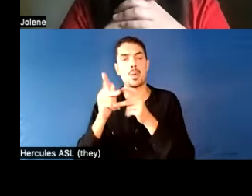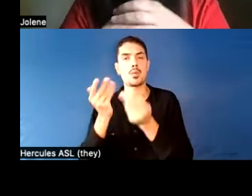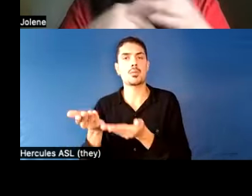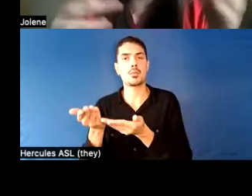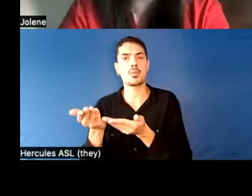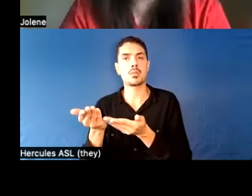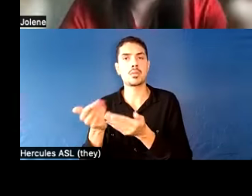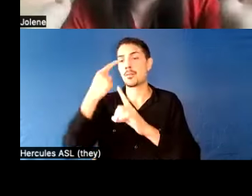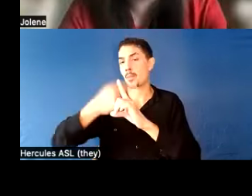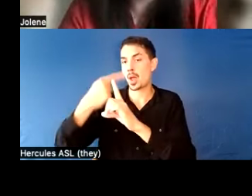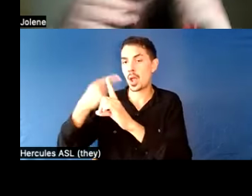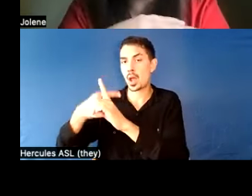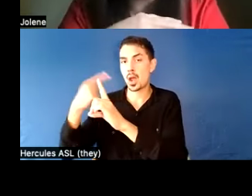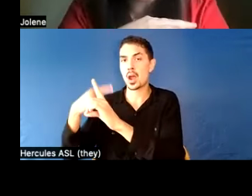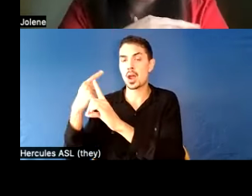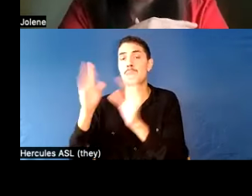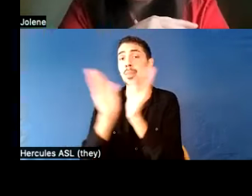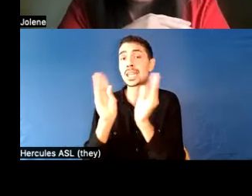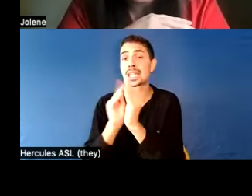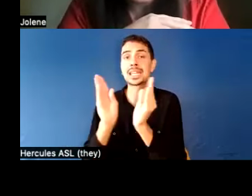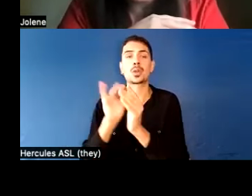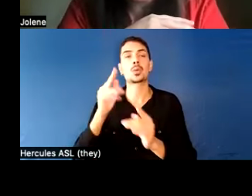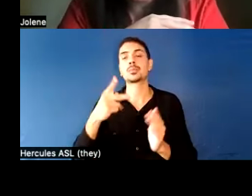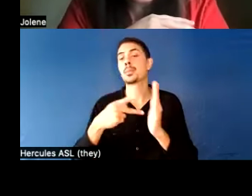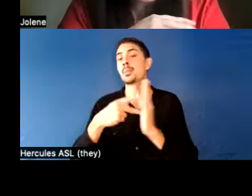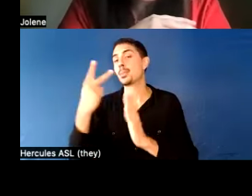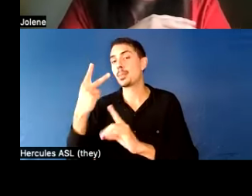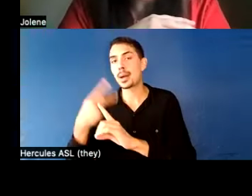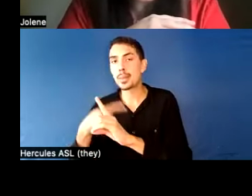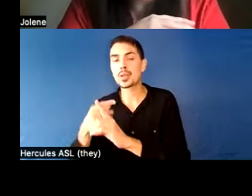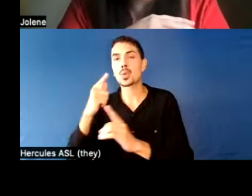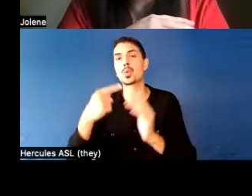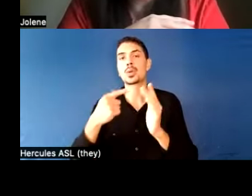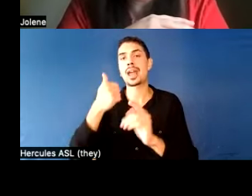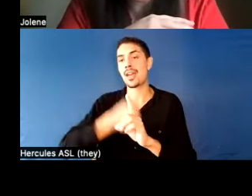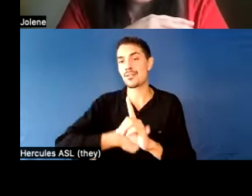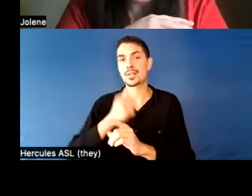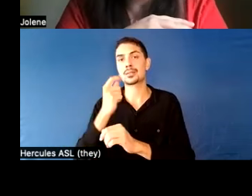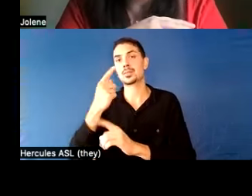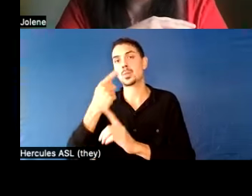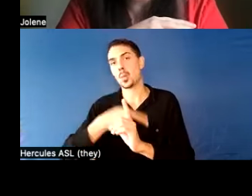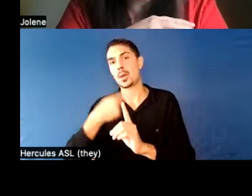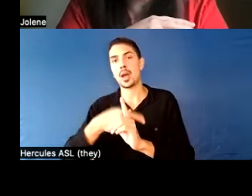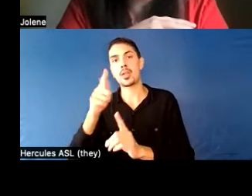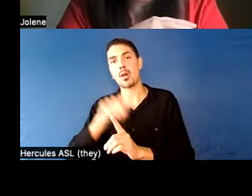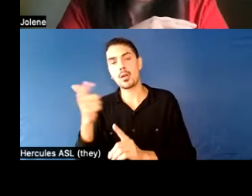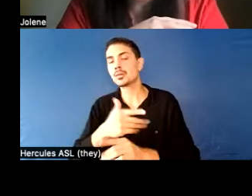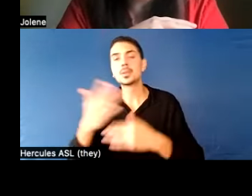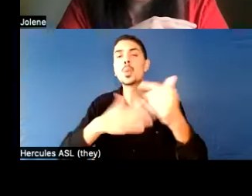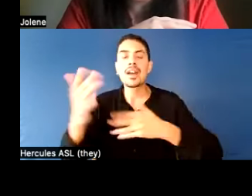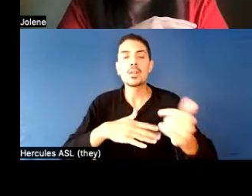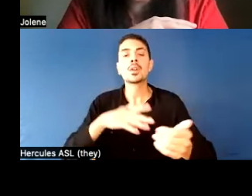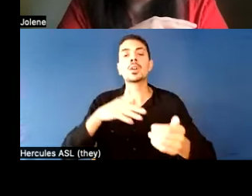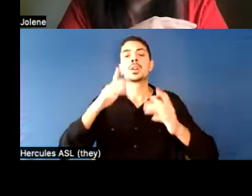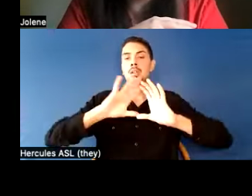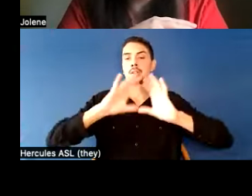monthly SART meeting or bi-monthly or quarterly, whatever you have. But how are the other staff? How are those people at your organization or in law